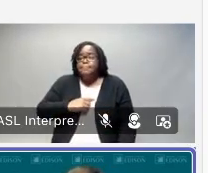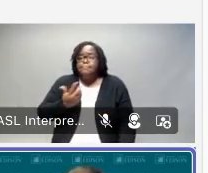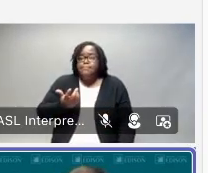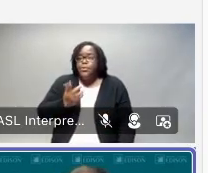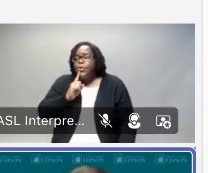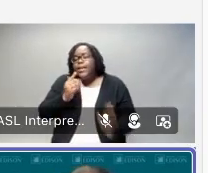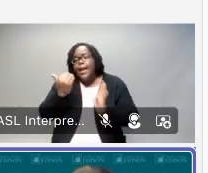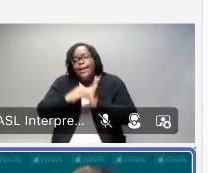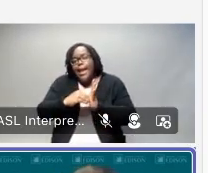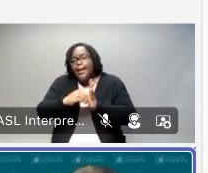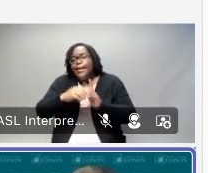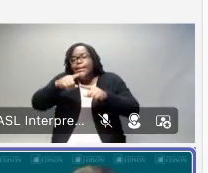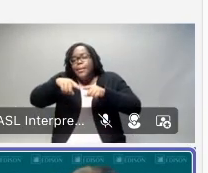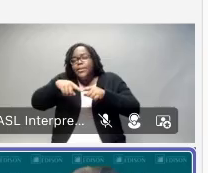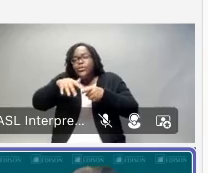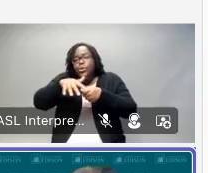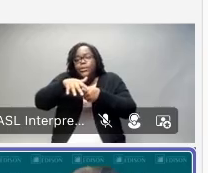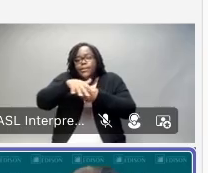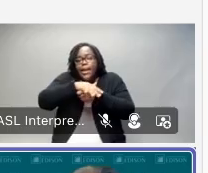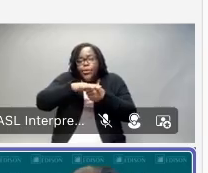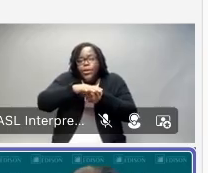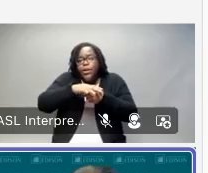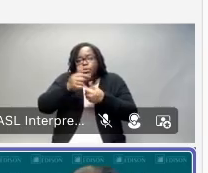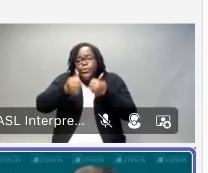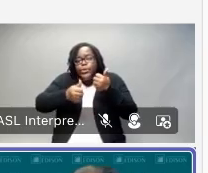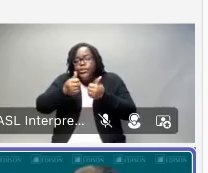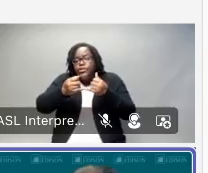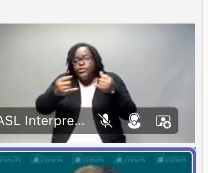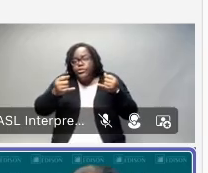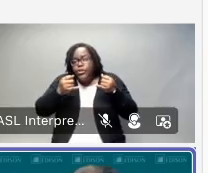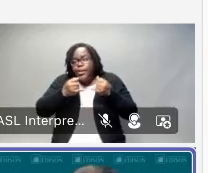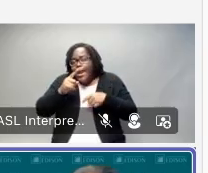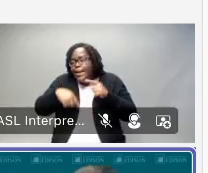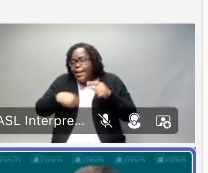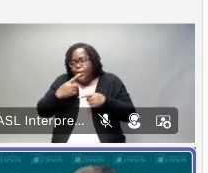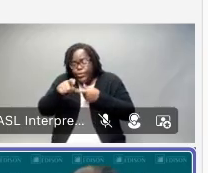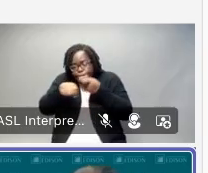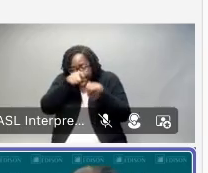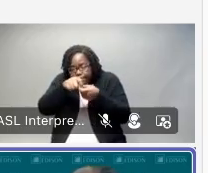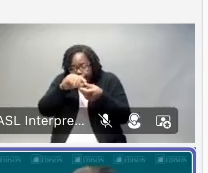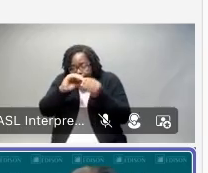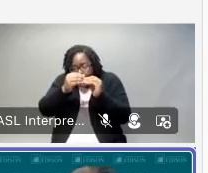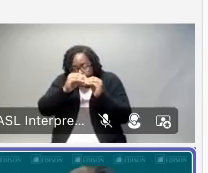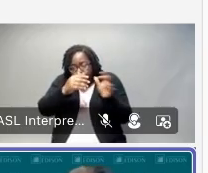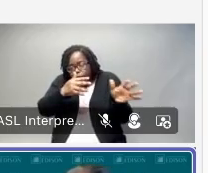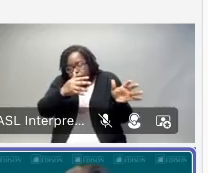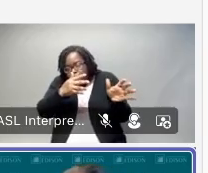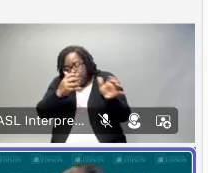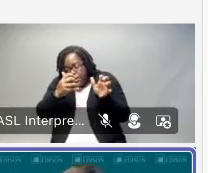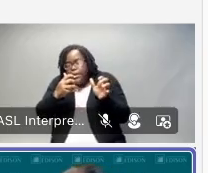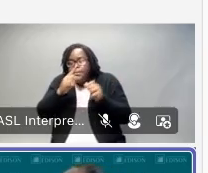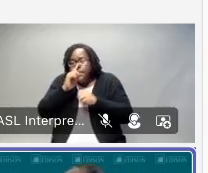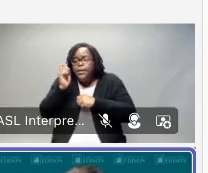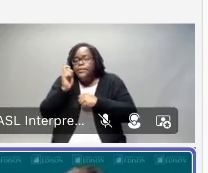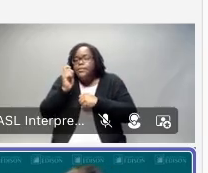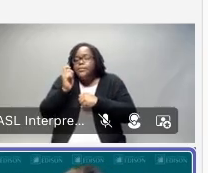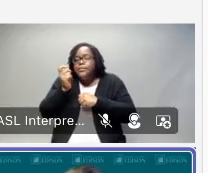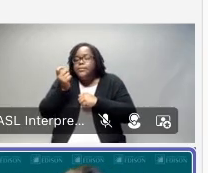Again, it varies from circuit to circuit. I can't give you a specific wind speed because we have